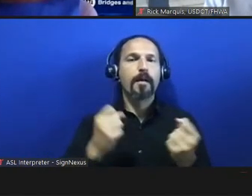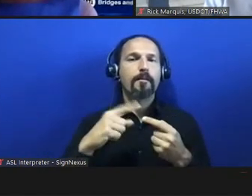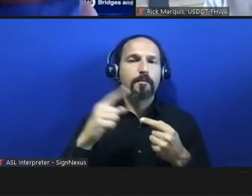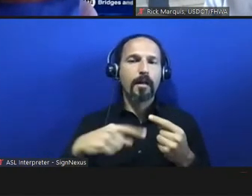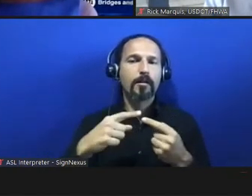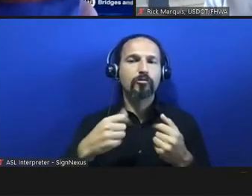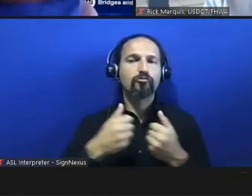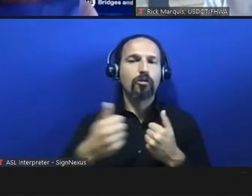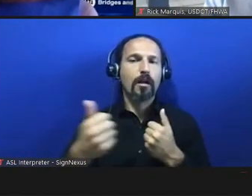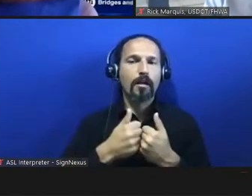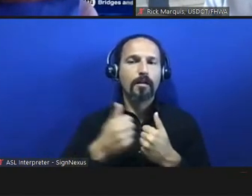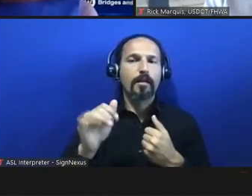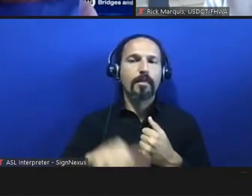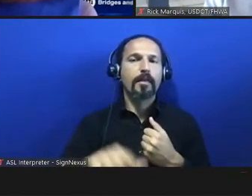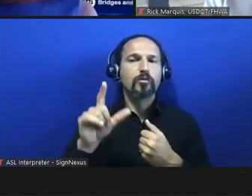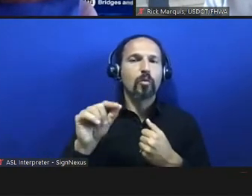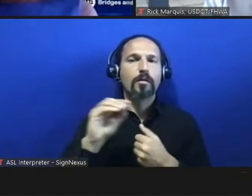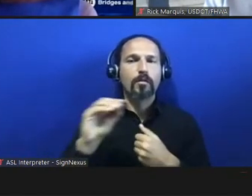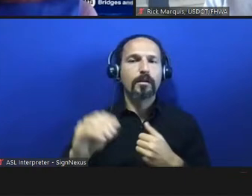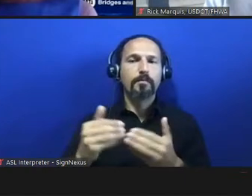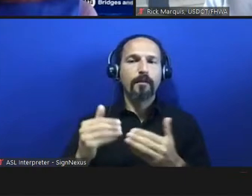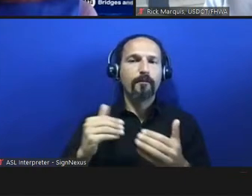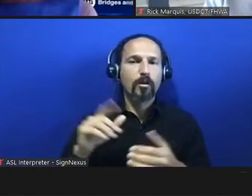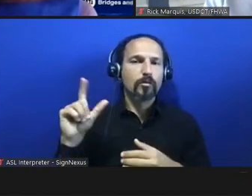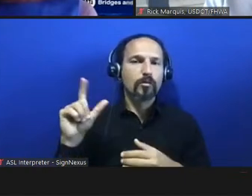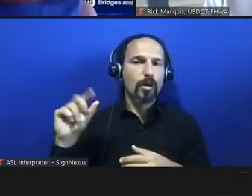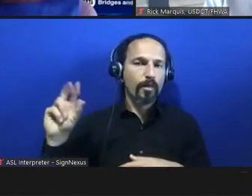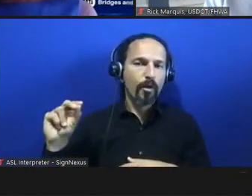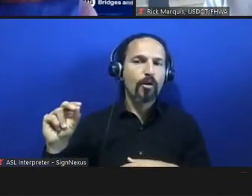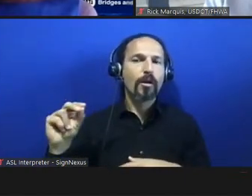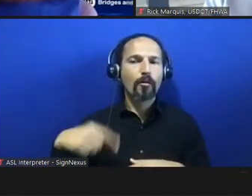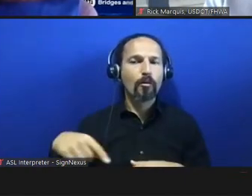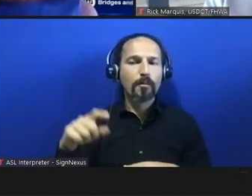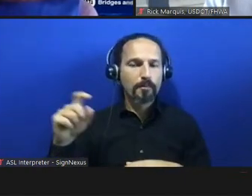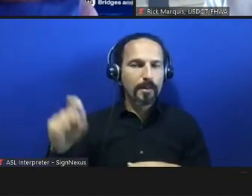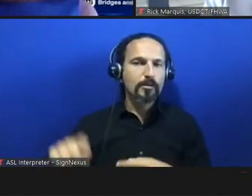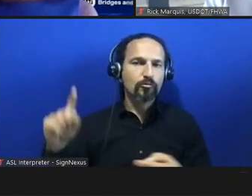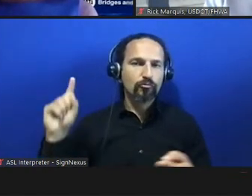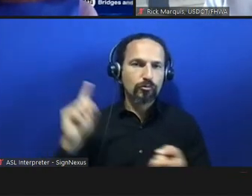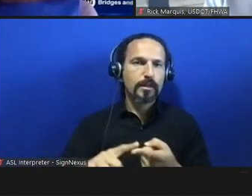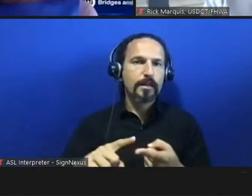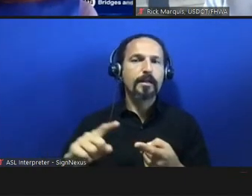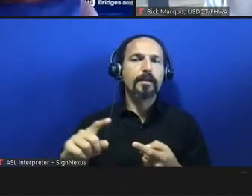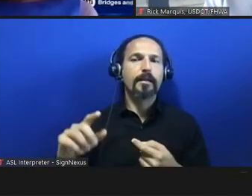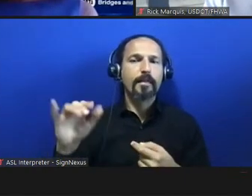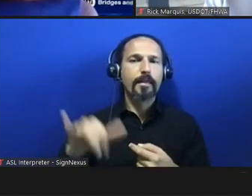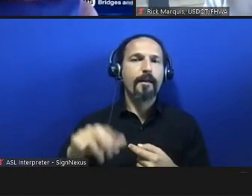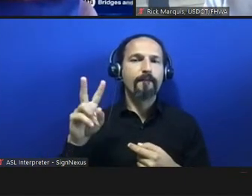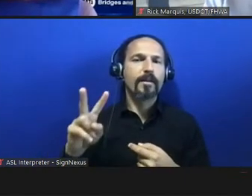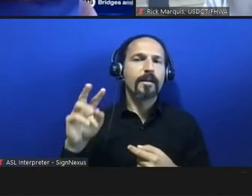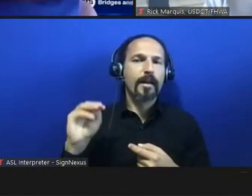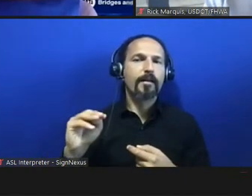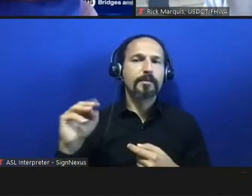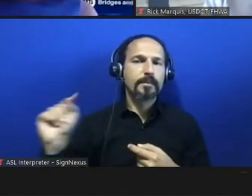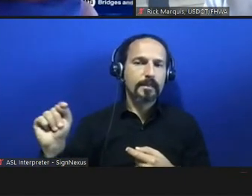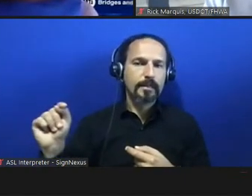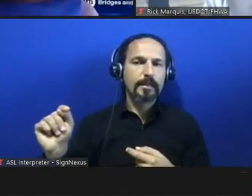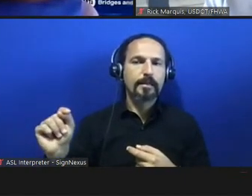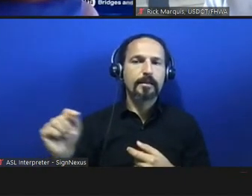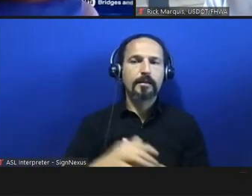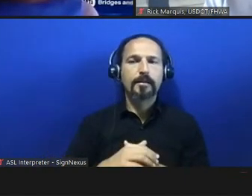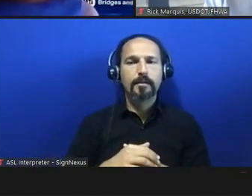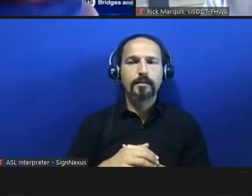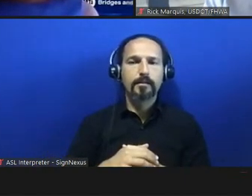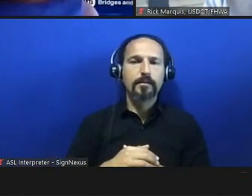traveled by 20 percent before 2030. so we just have to reduce VMT and uh that is without